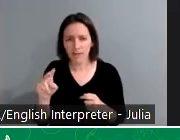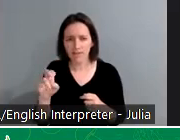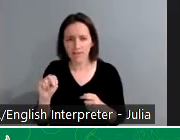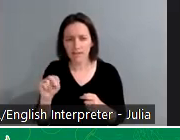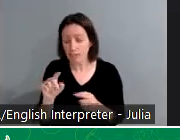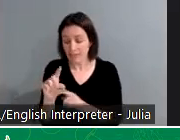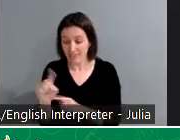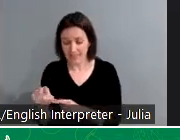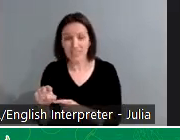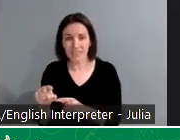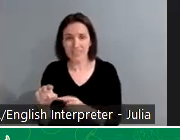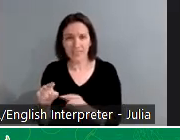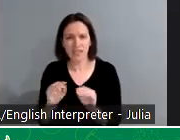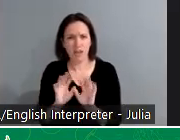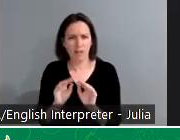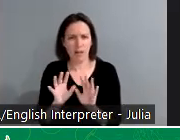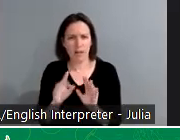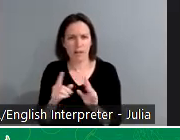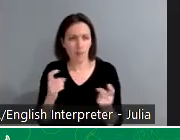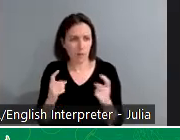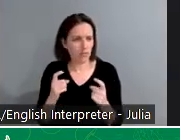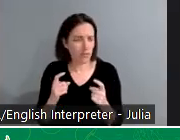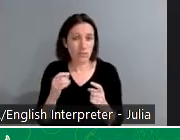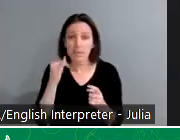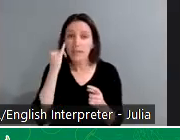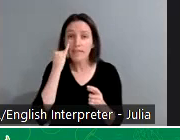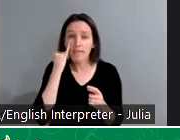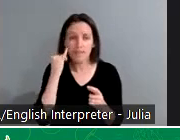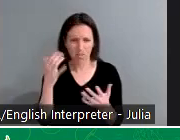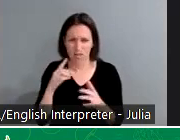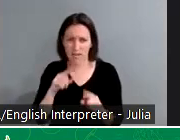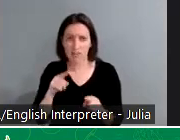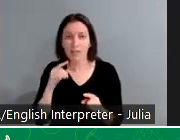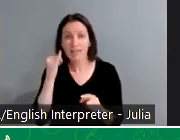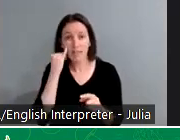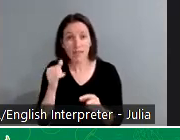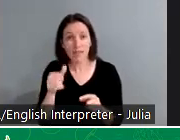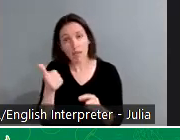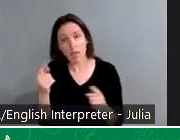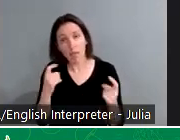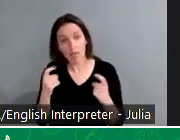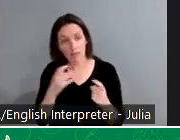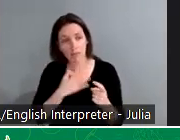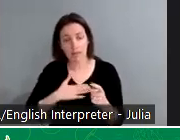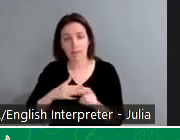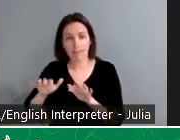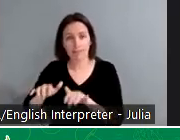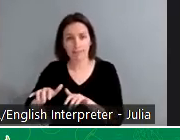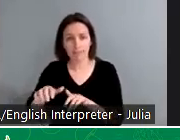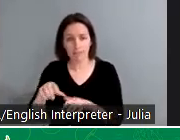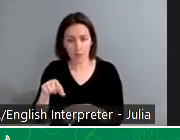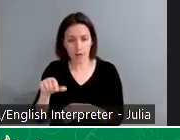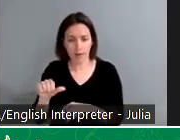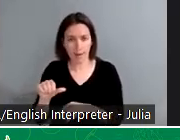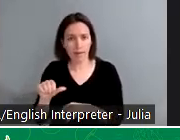clarification on questions. If you have questions, feel free to put them in the Q&A feature that should be